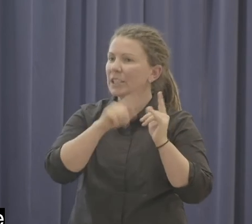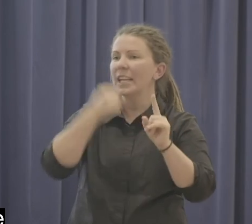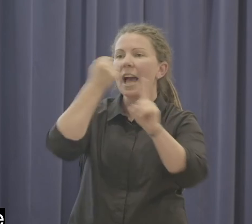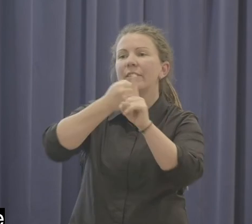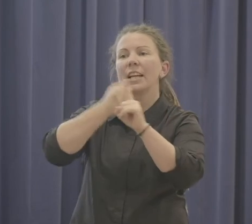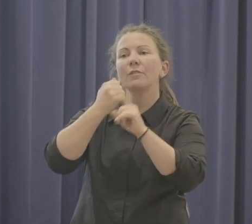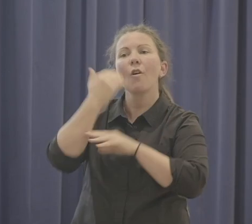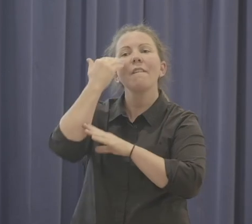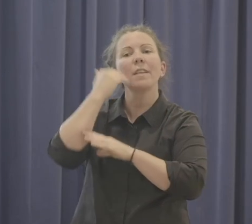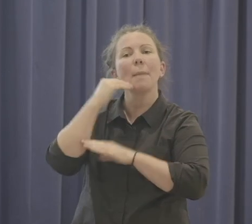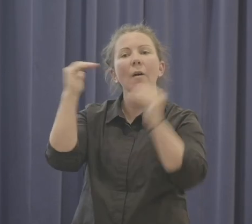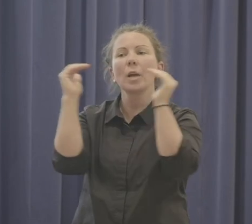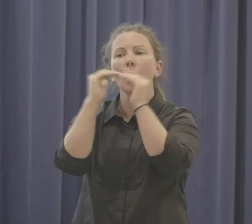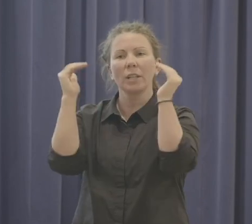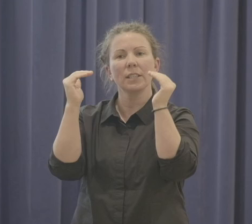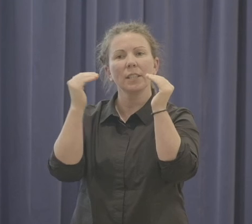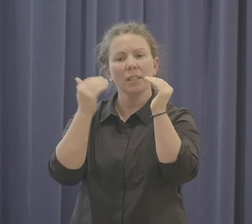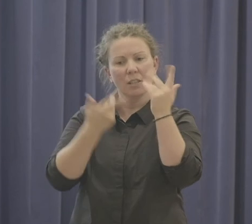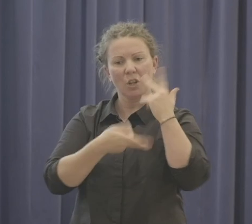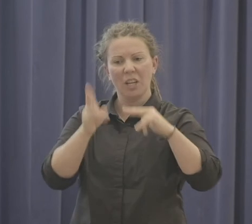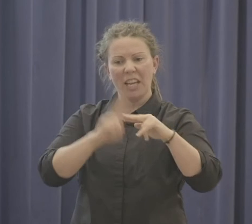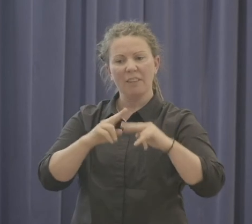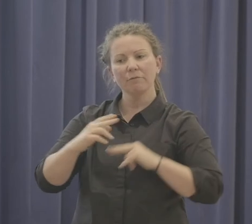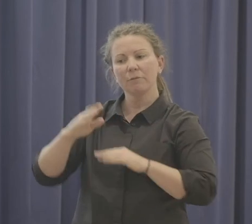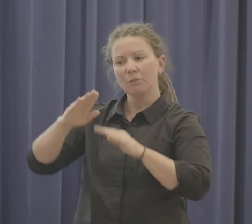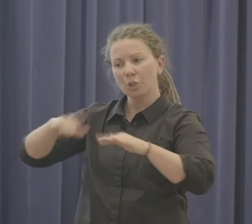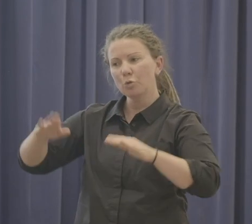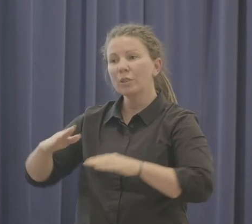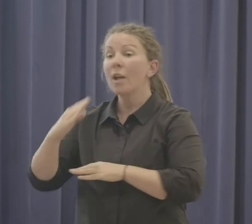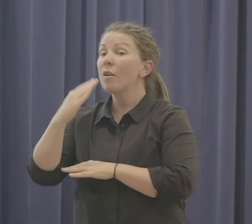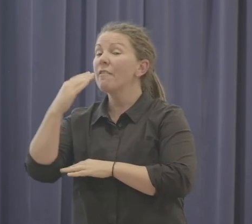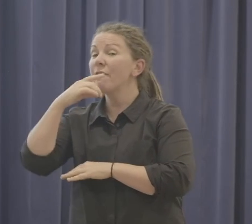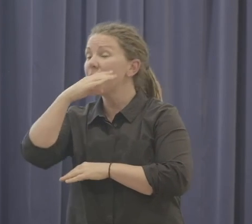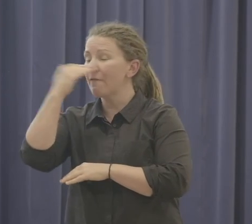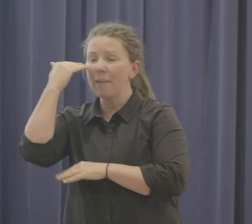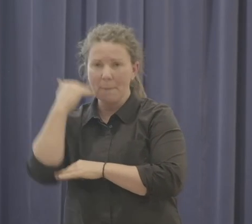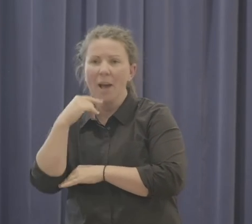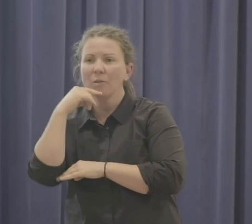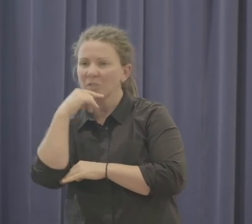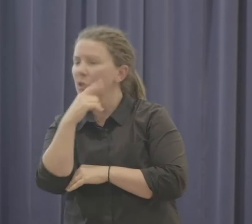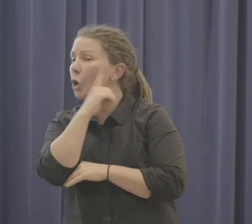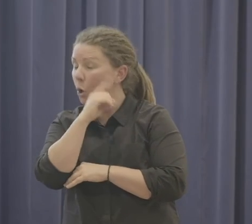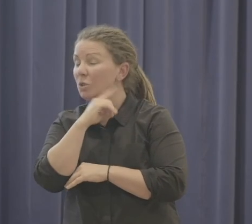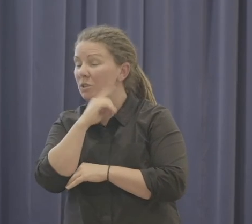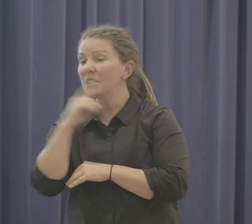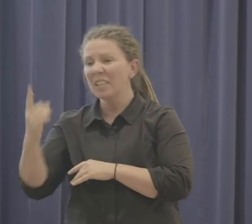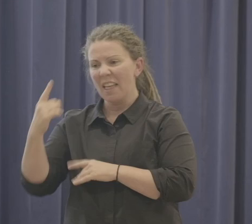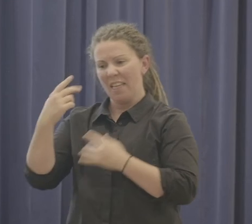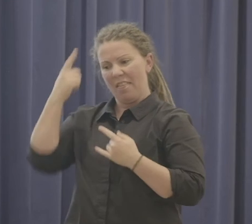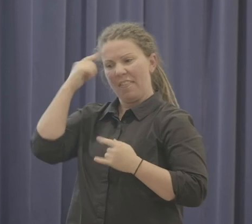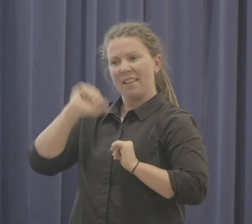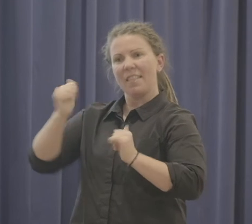for female equality and bringing a voice to young girls who think their opinions don't matter. Something all of these people have in common is